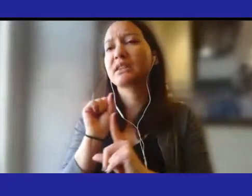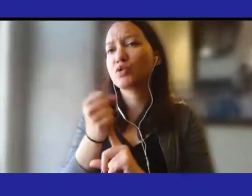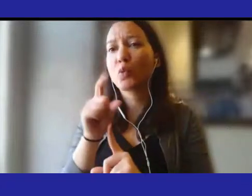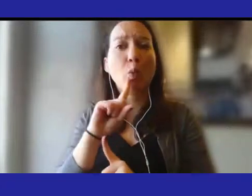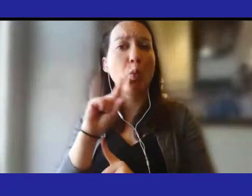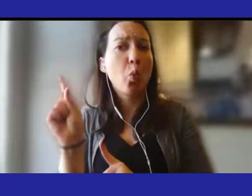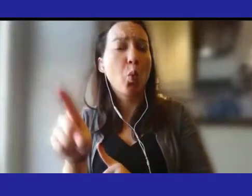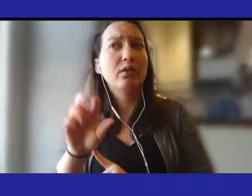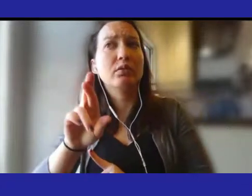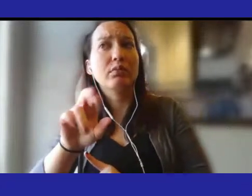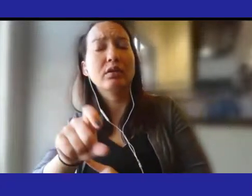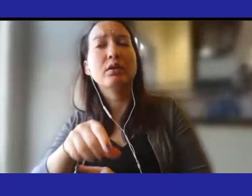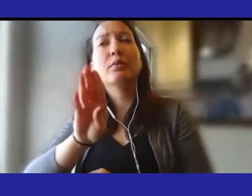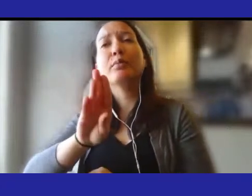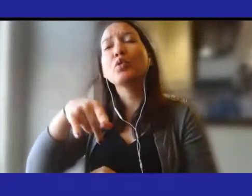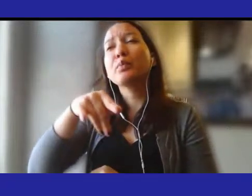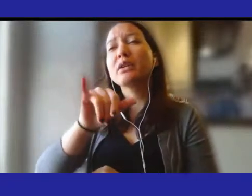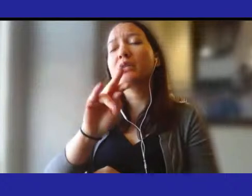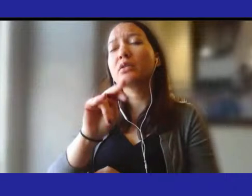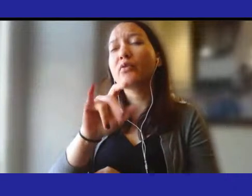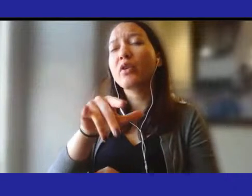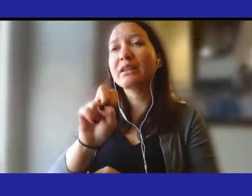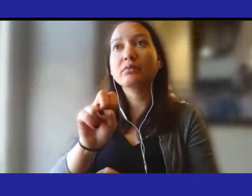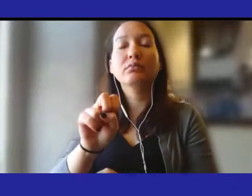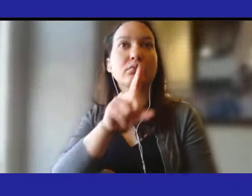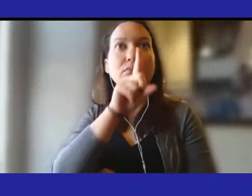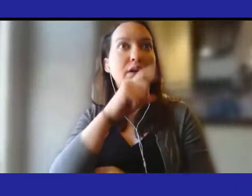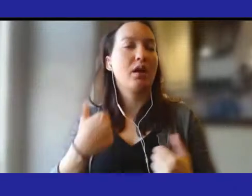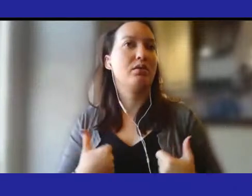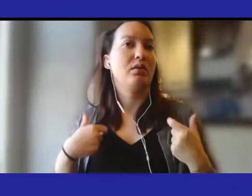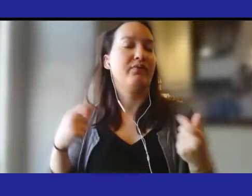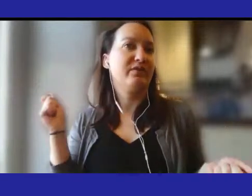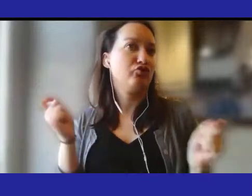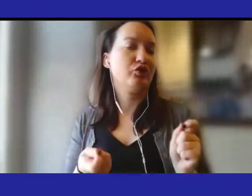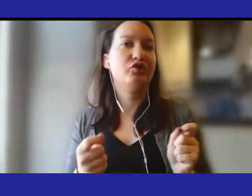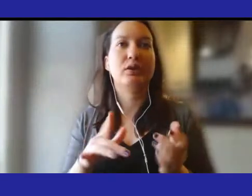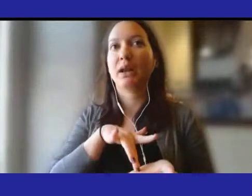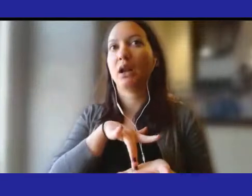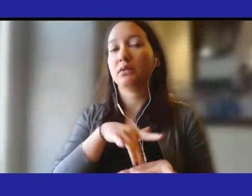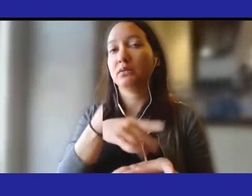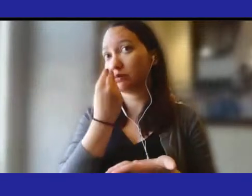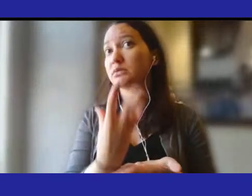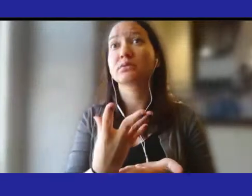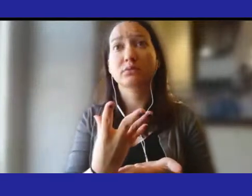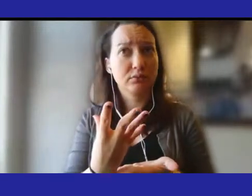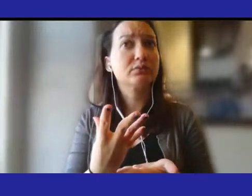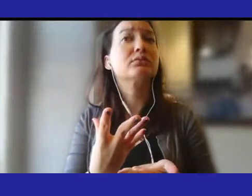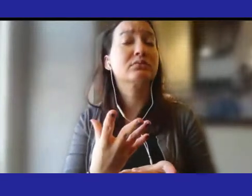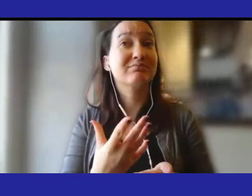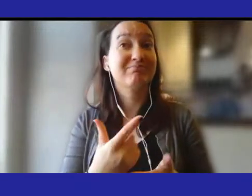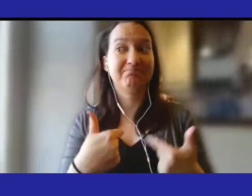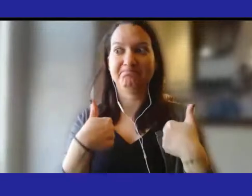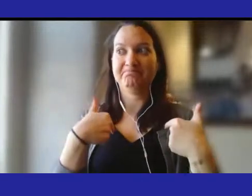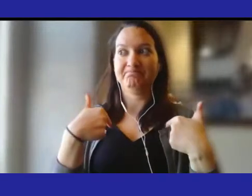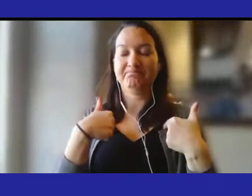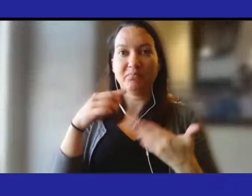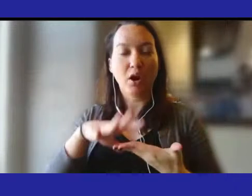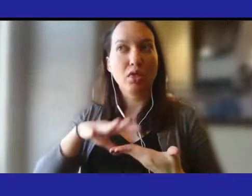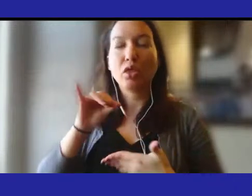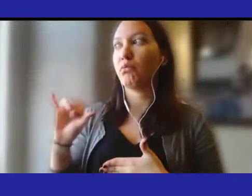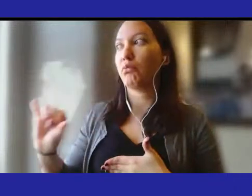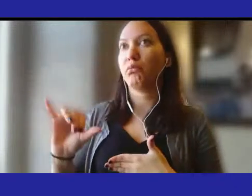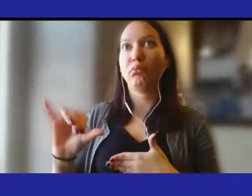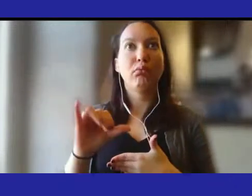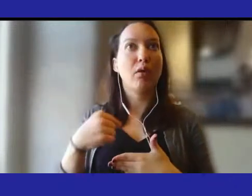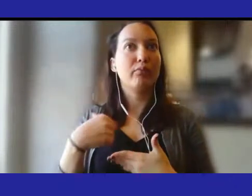prescribing buprenorphine, which is a really life-changing medication that I will tell you, even myself, I learned from being part